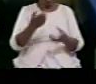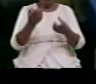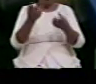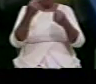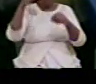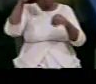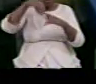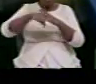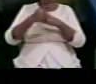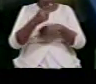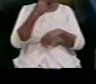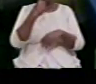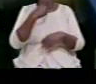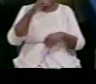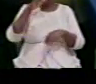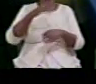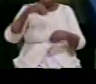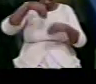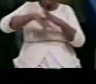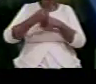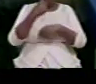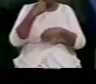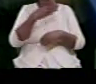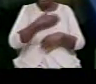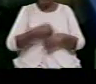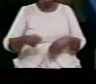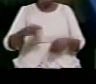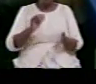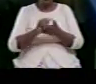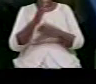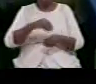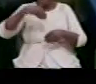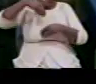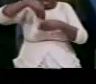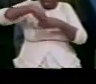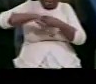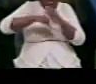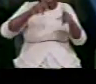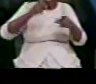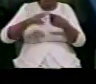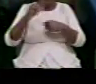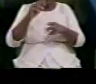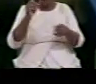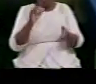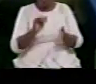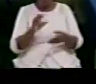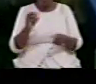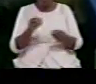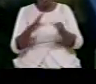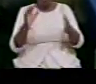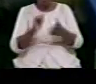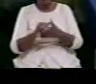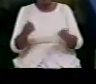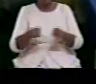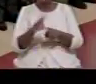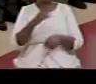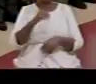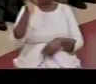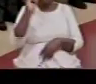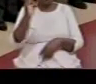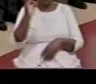in Jesus' name. And this day, through his ministration, our lives will never remain the